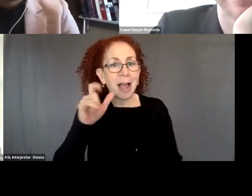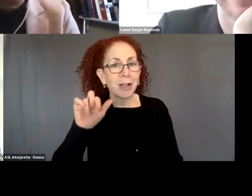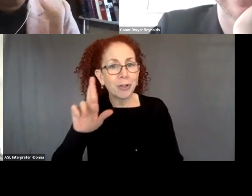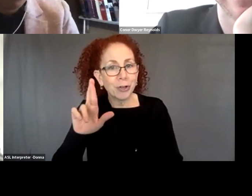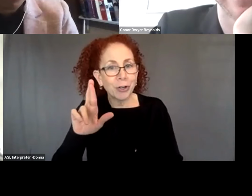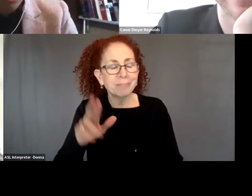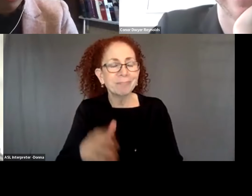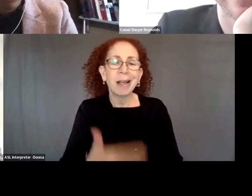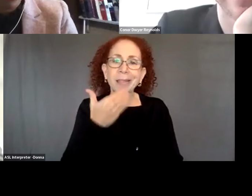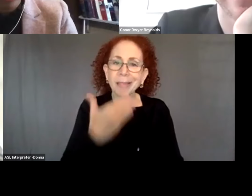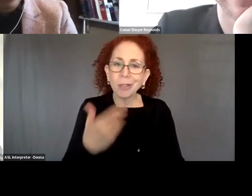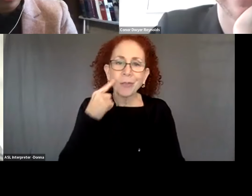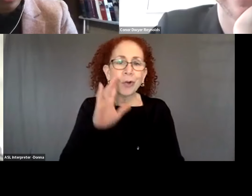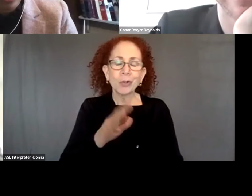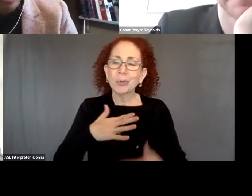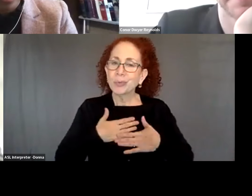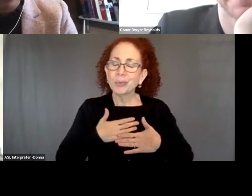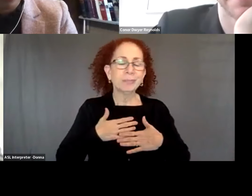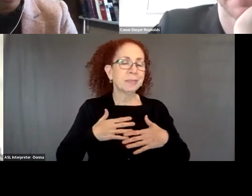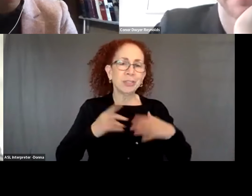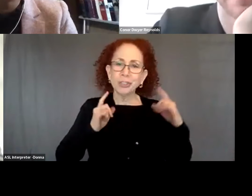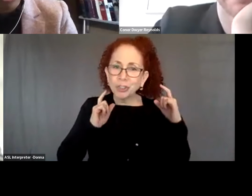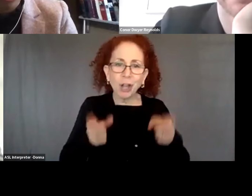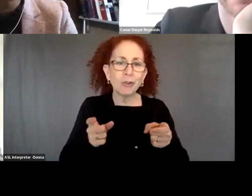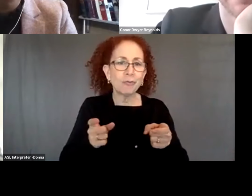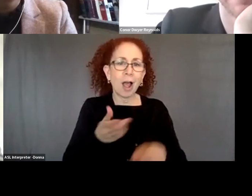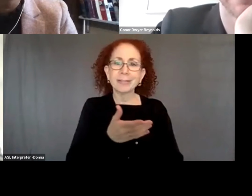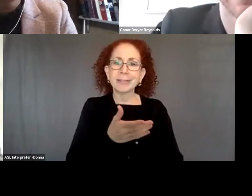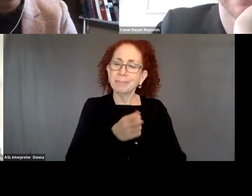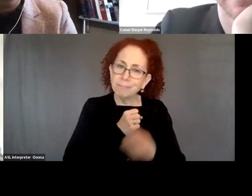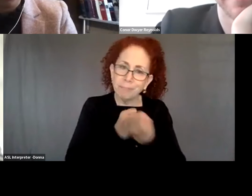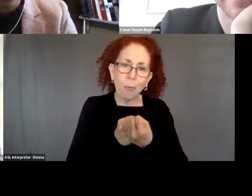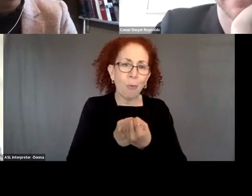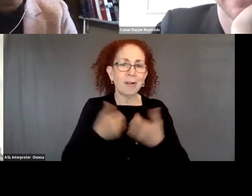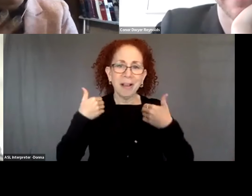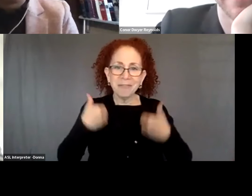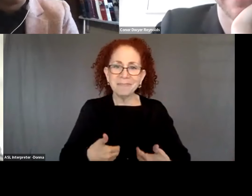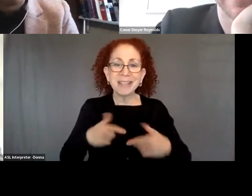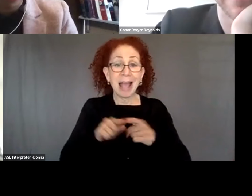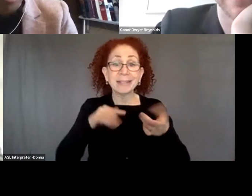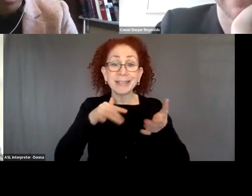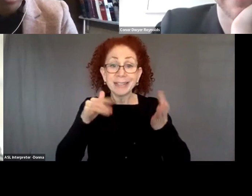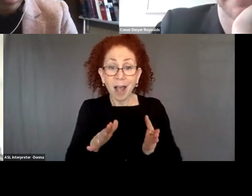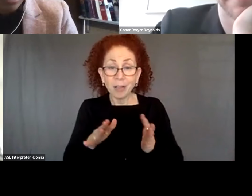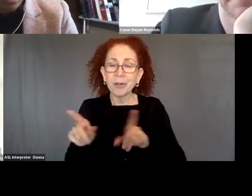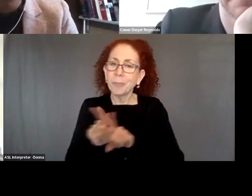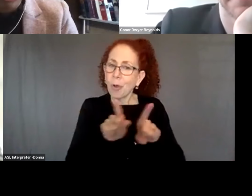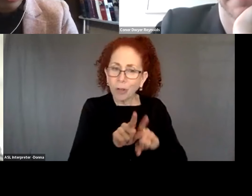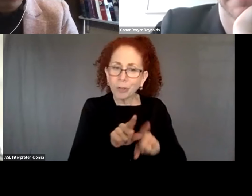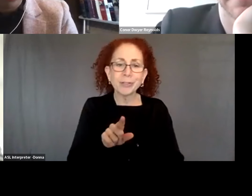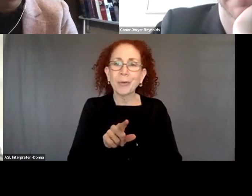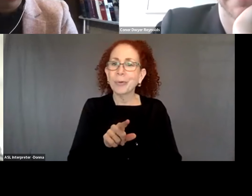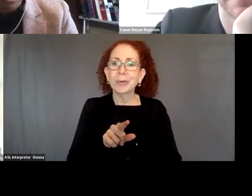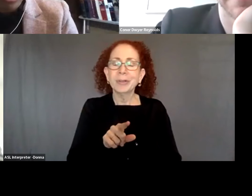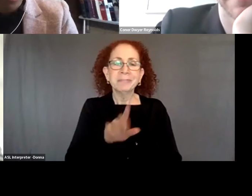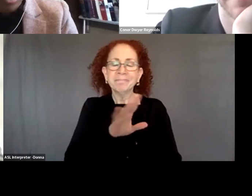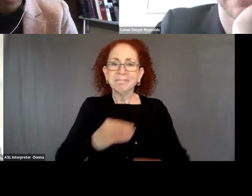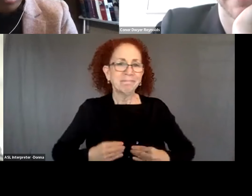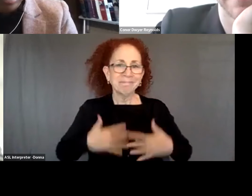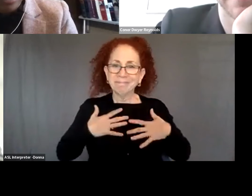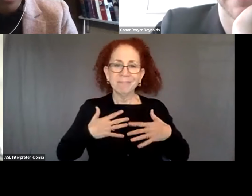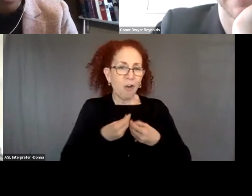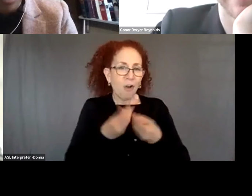just thank you for your generosity and your support of me as not only a scholar, but the incredible just inspiration you are to